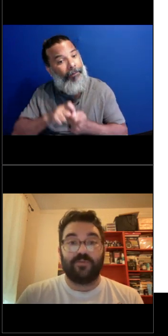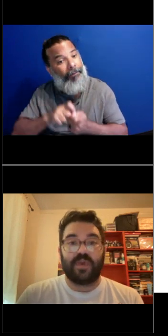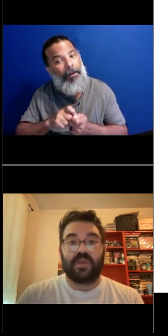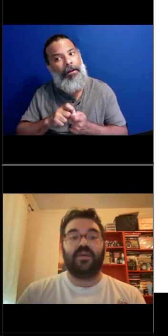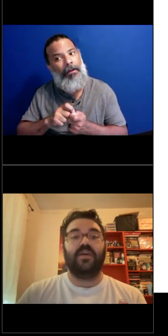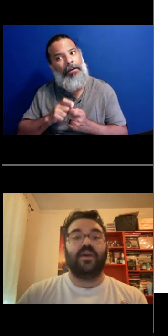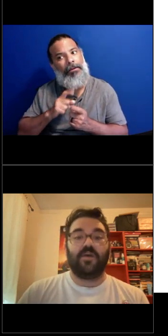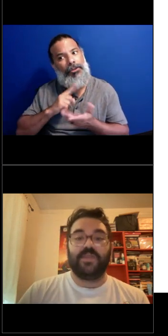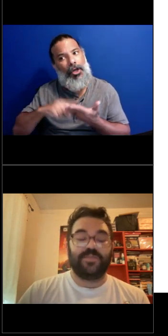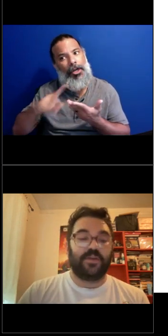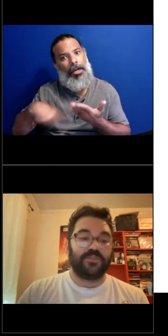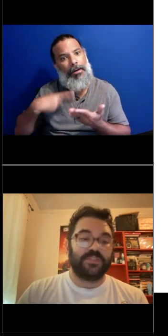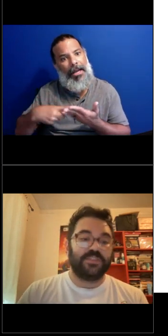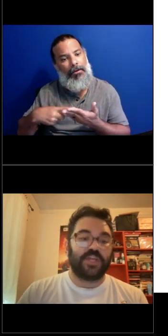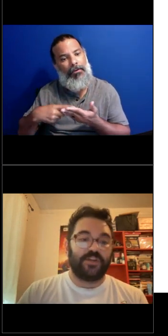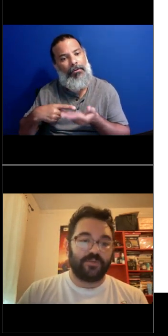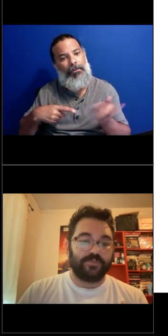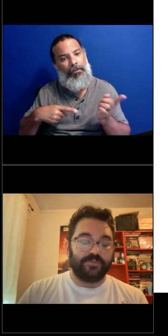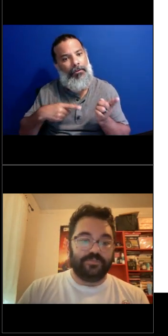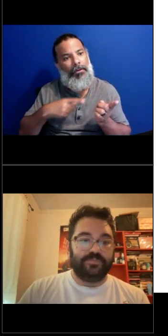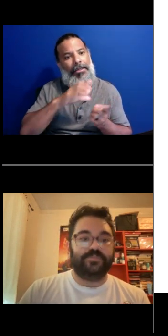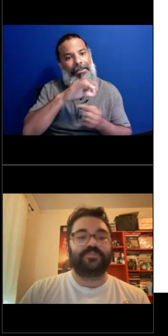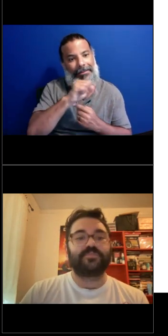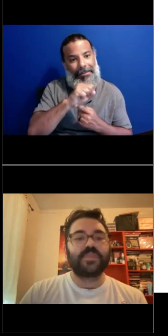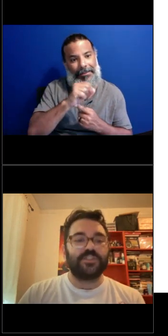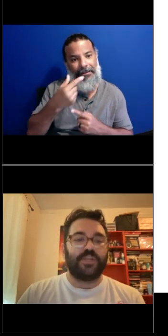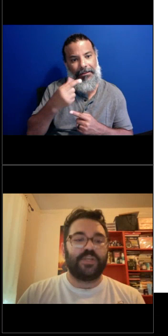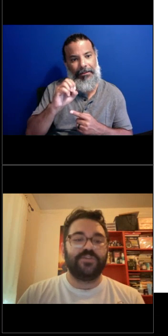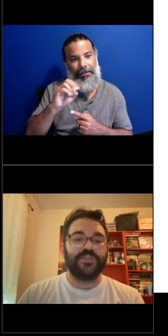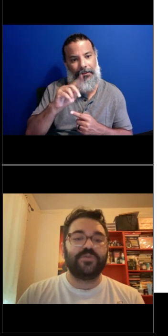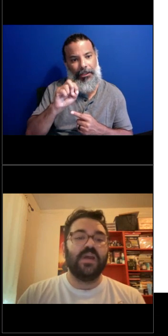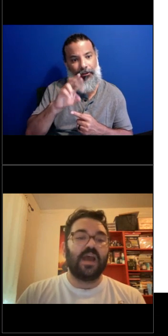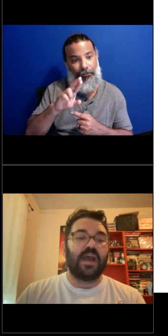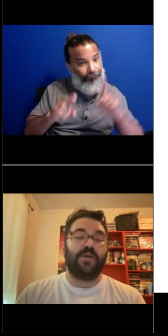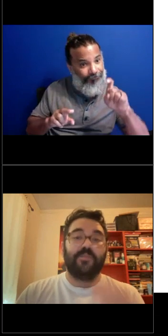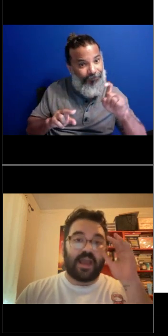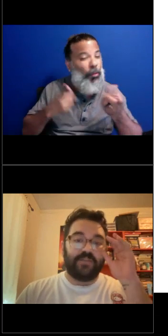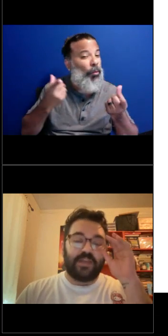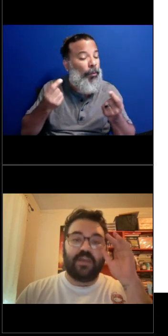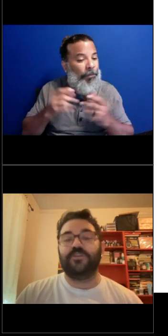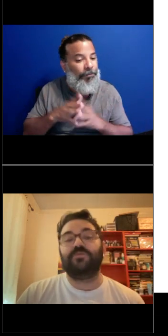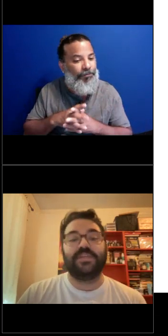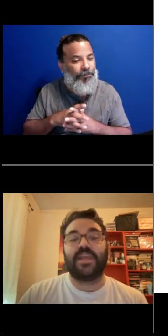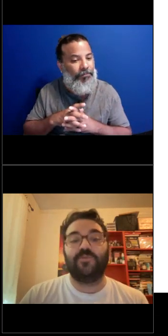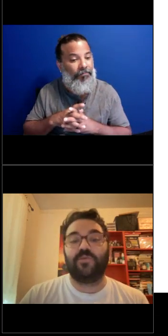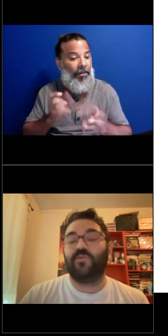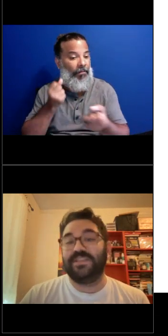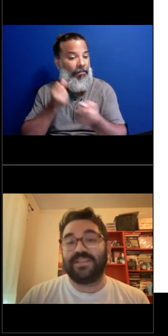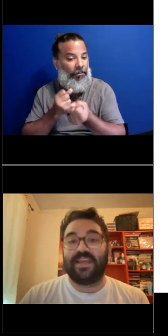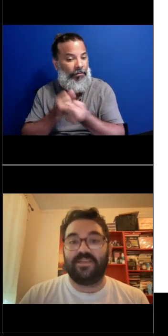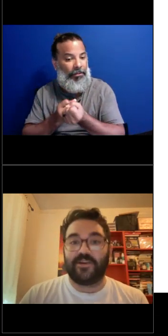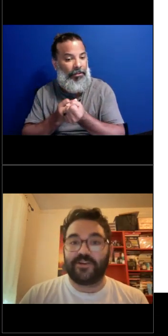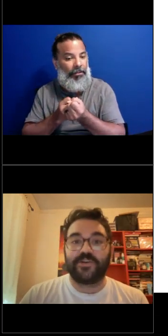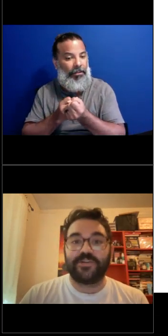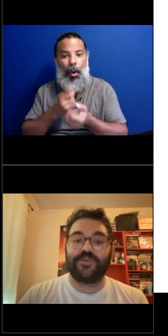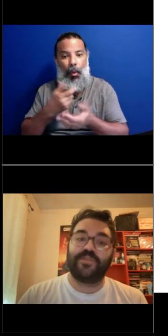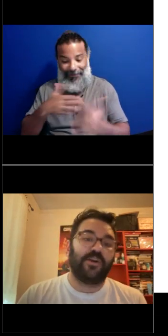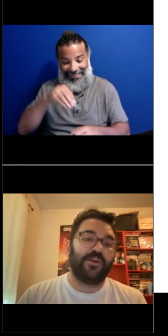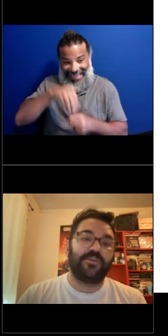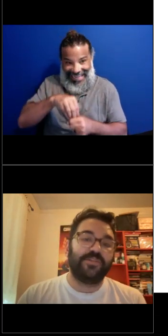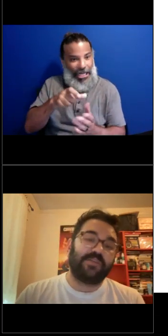were assuming their speakers were cisgender? So what do? I advocate for generally sticking with what is in the